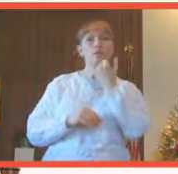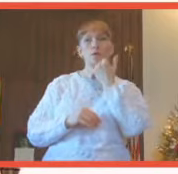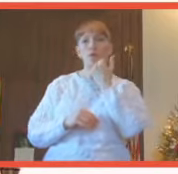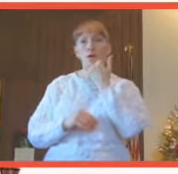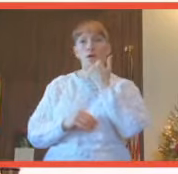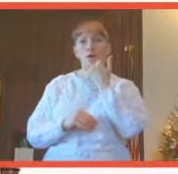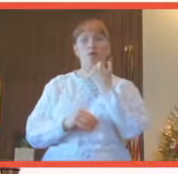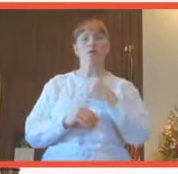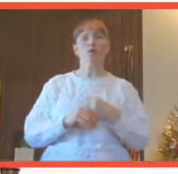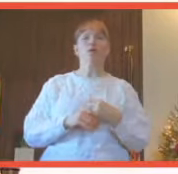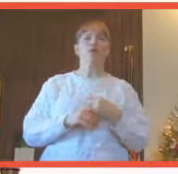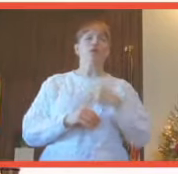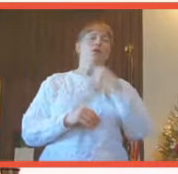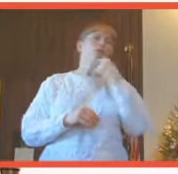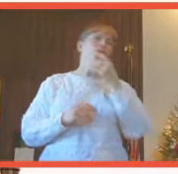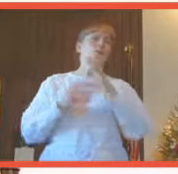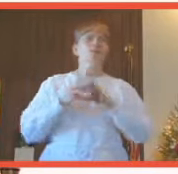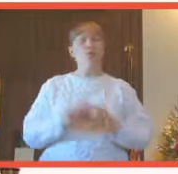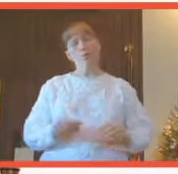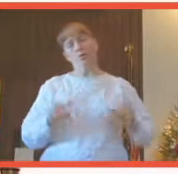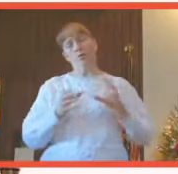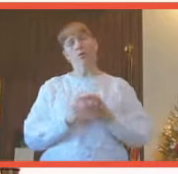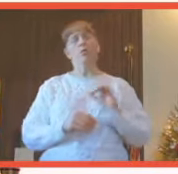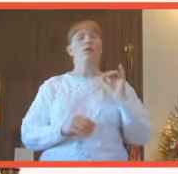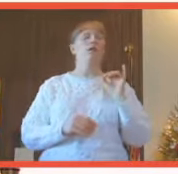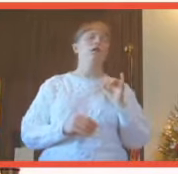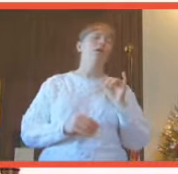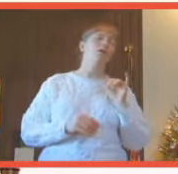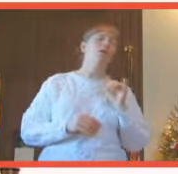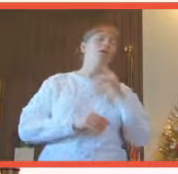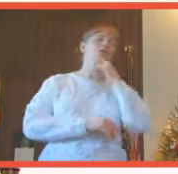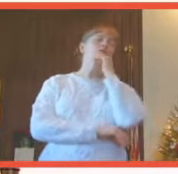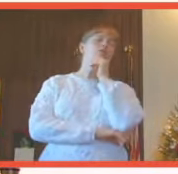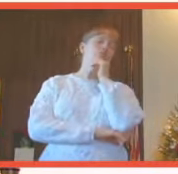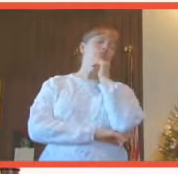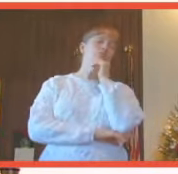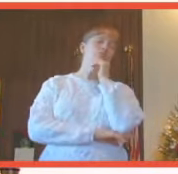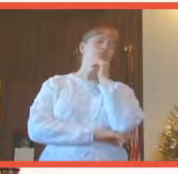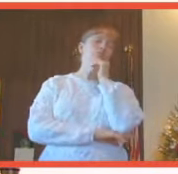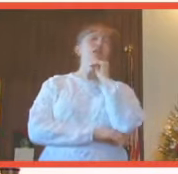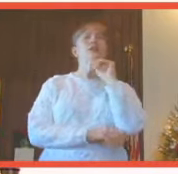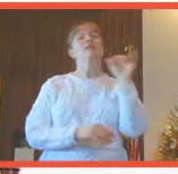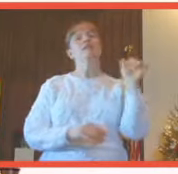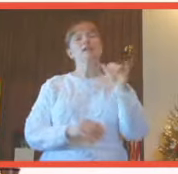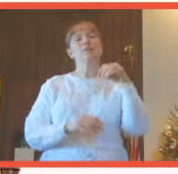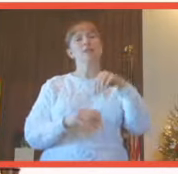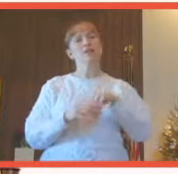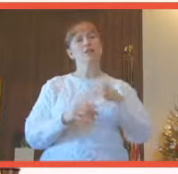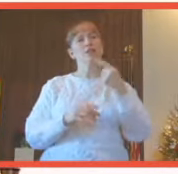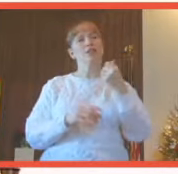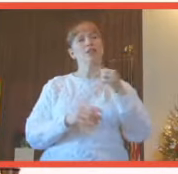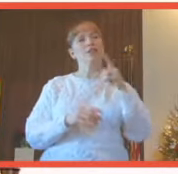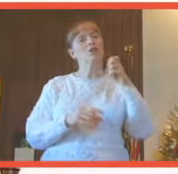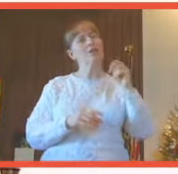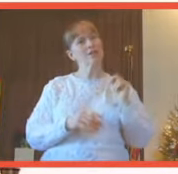the matter?" And she told the priest the story, and the priest said, "Oh, it's like being in the garden."